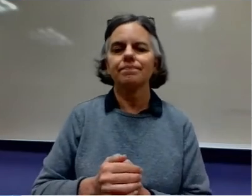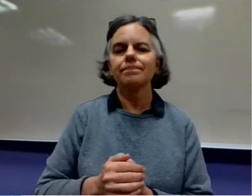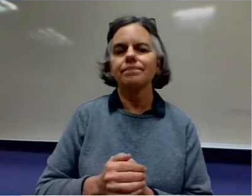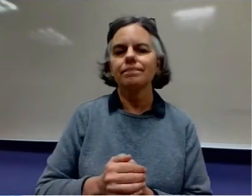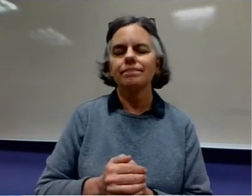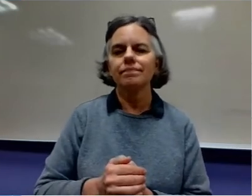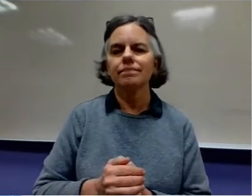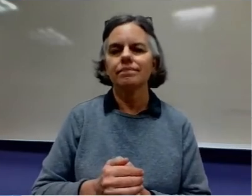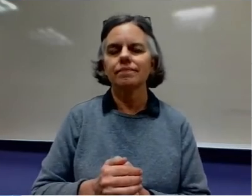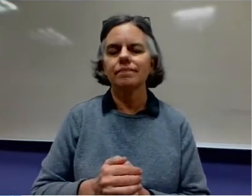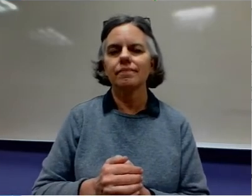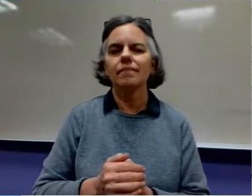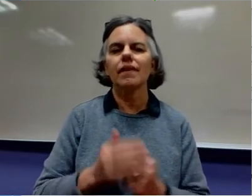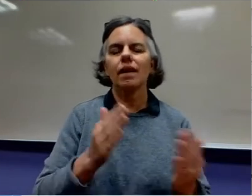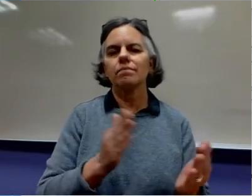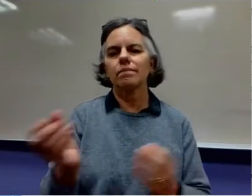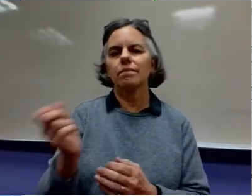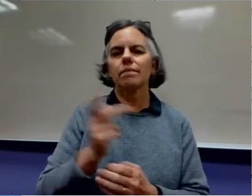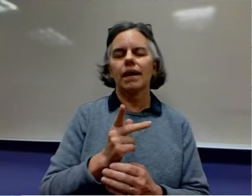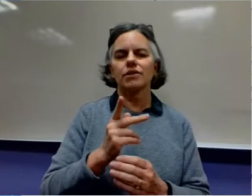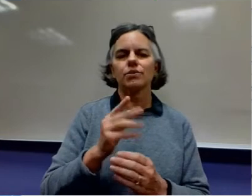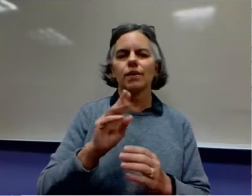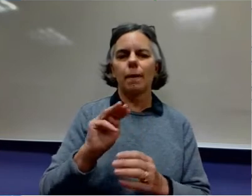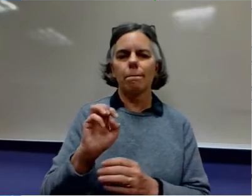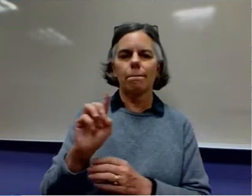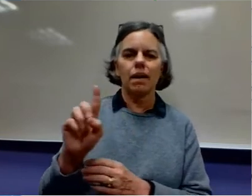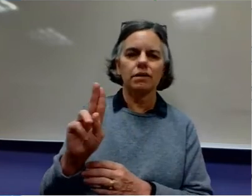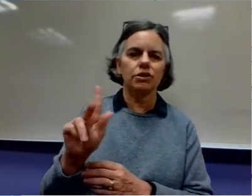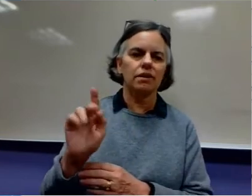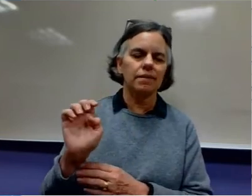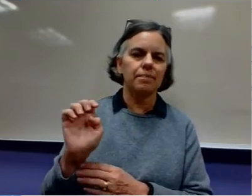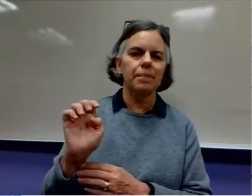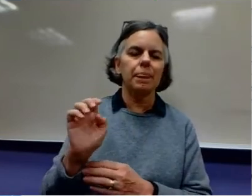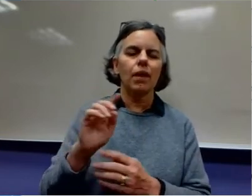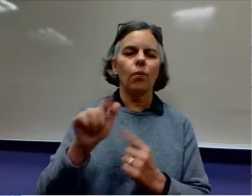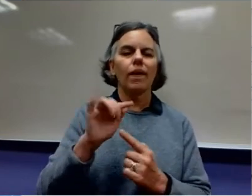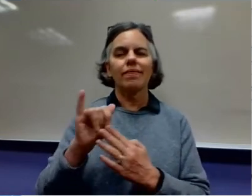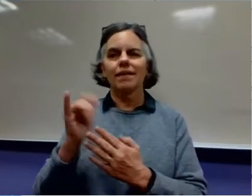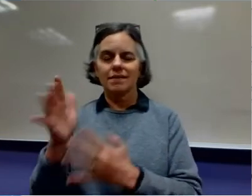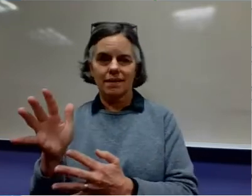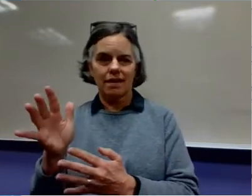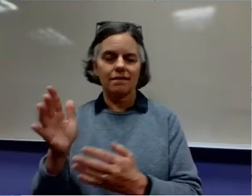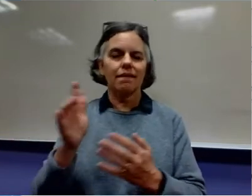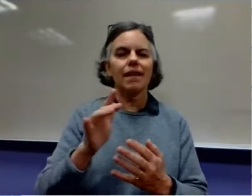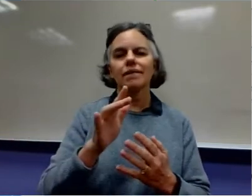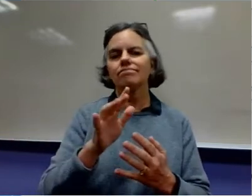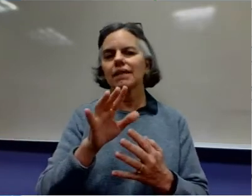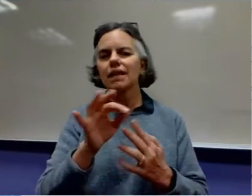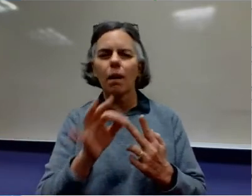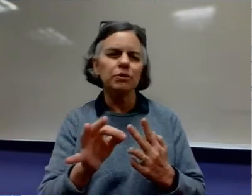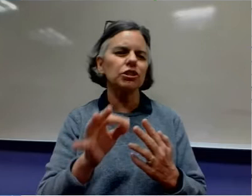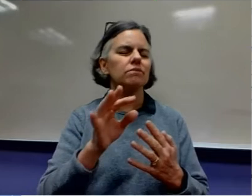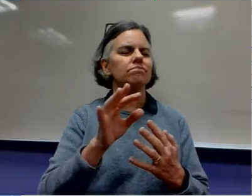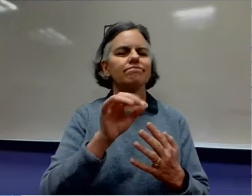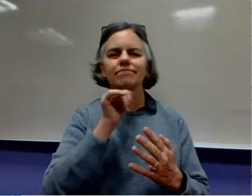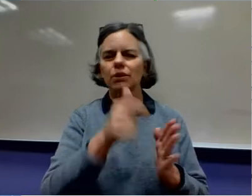course. Okay, all right, back to the course module. Once you've done that, then you have an optional